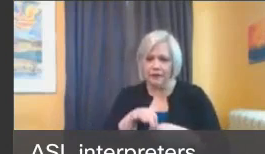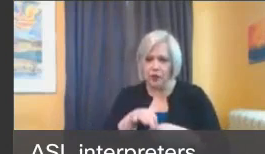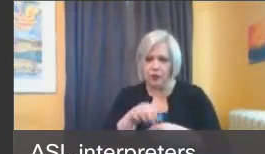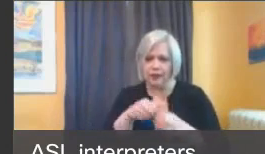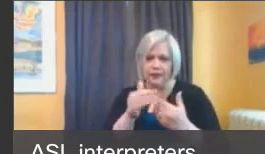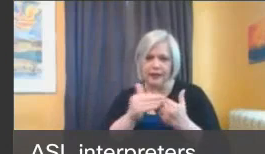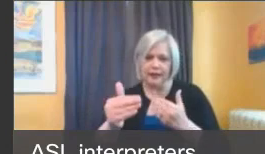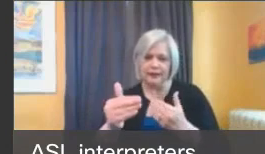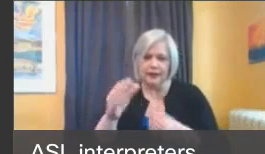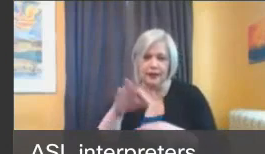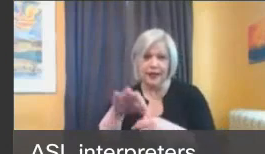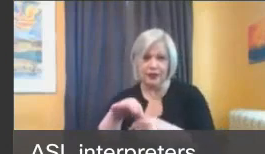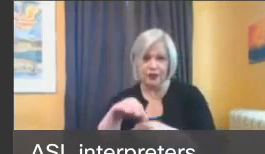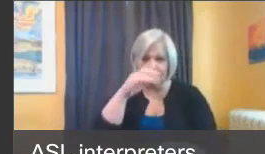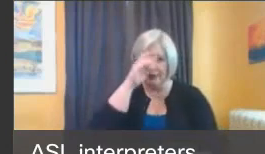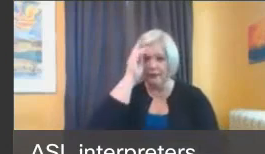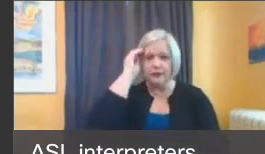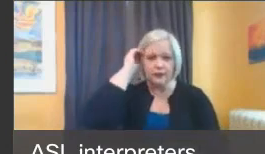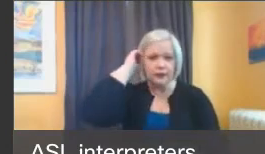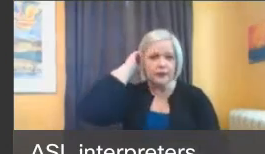election. And